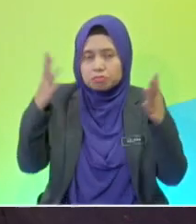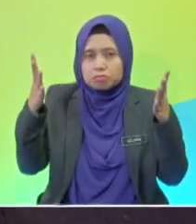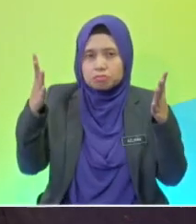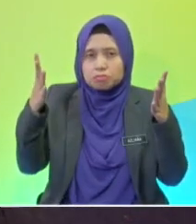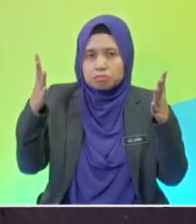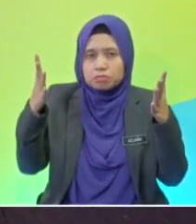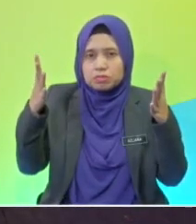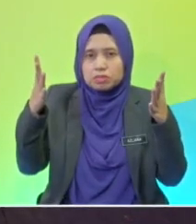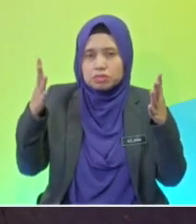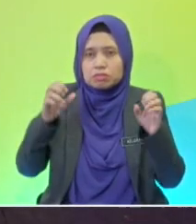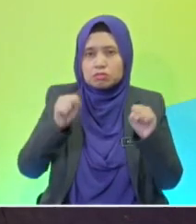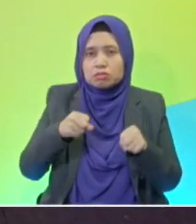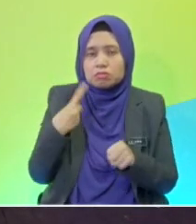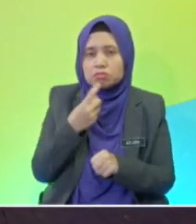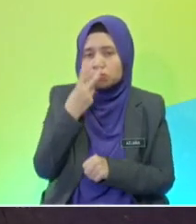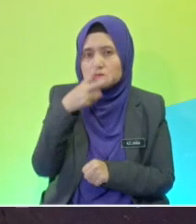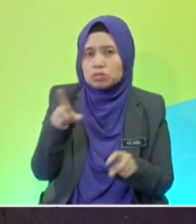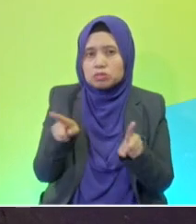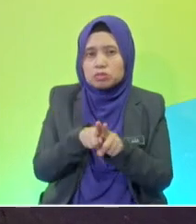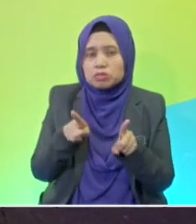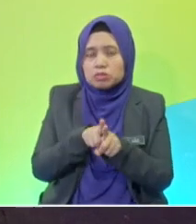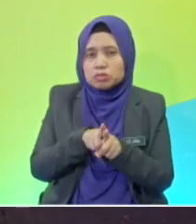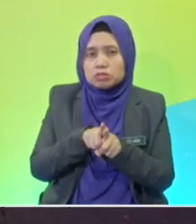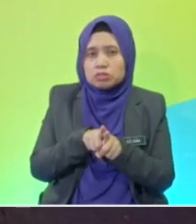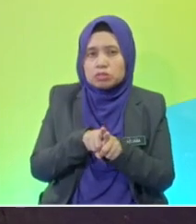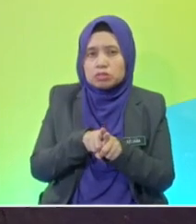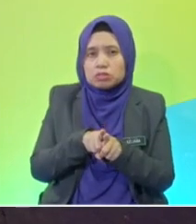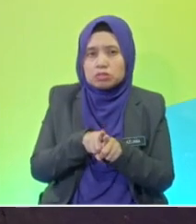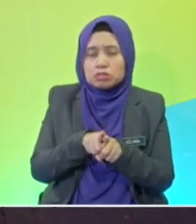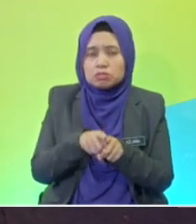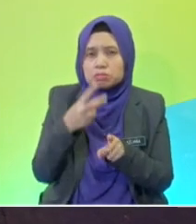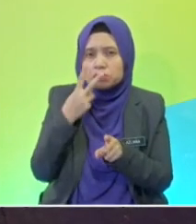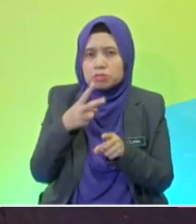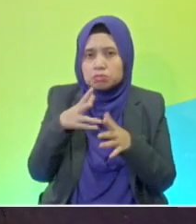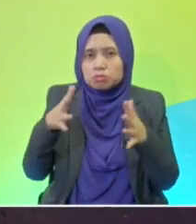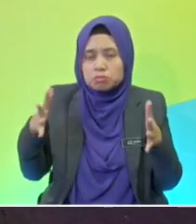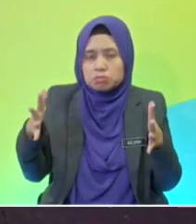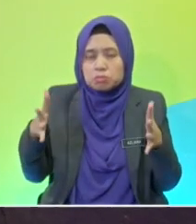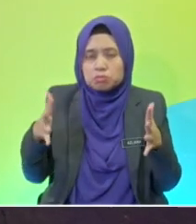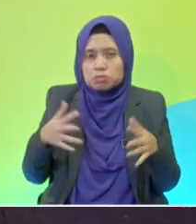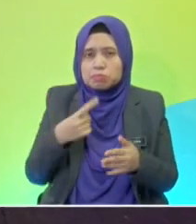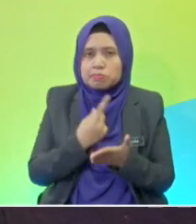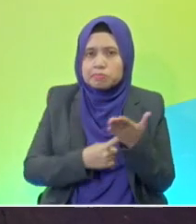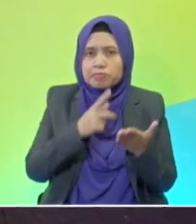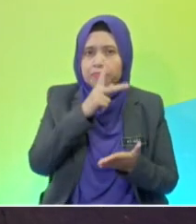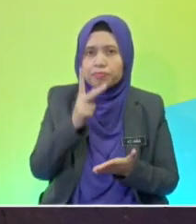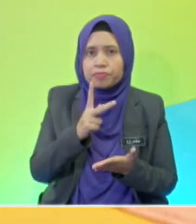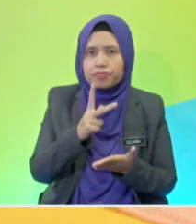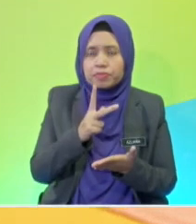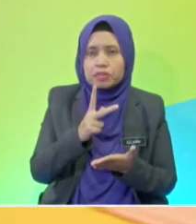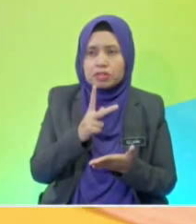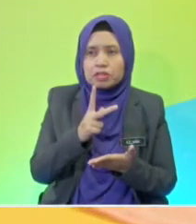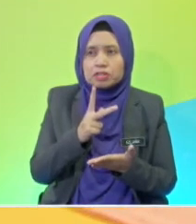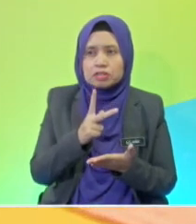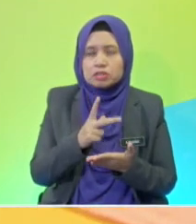can we just have a look at it? Yes. Yeah, it's quite big. Can you help me to carry, Tivia? Yes, yes. Yeah. This might be the